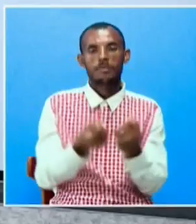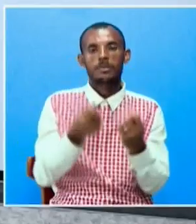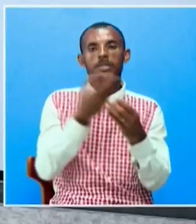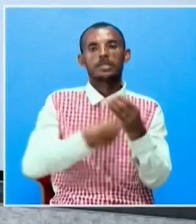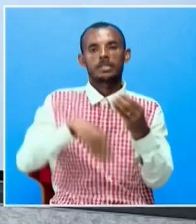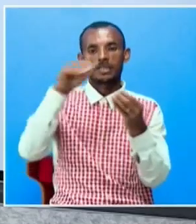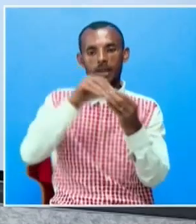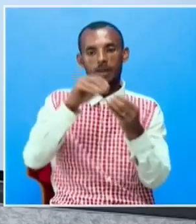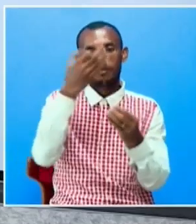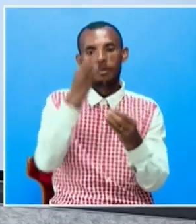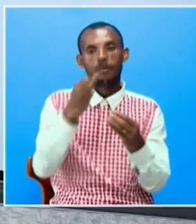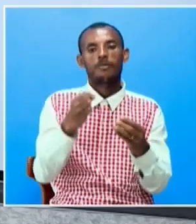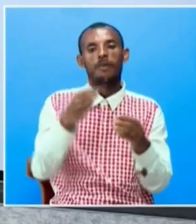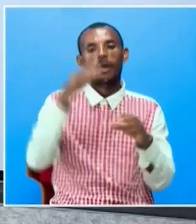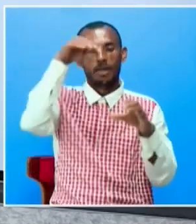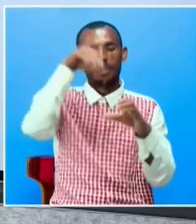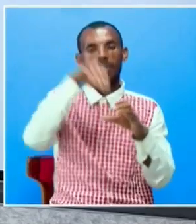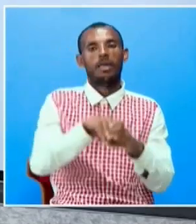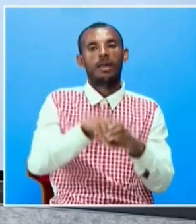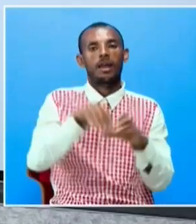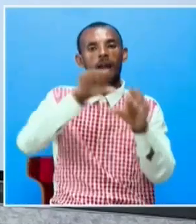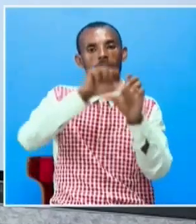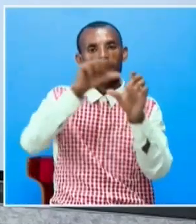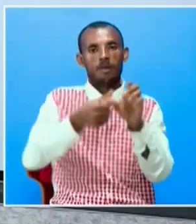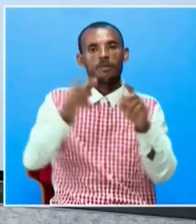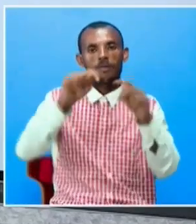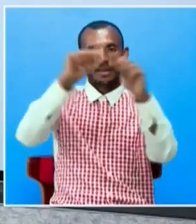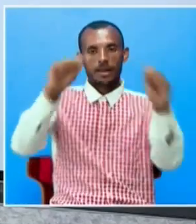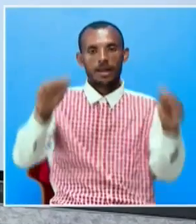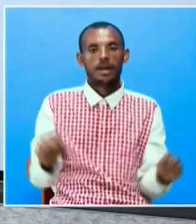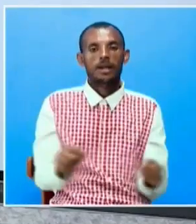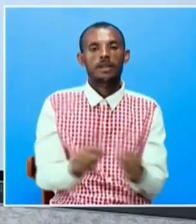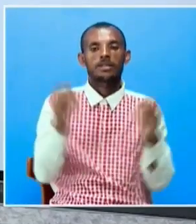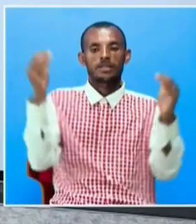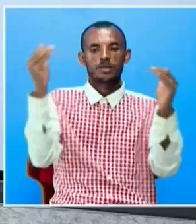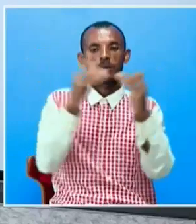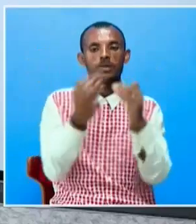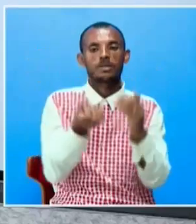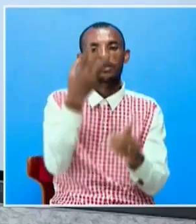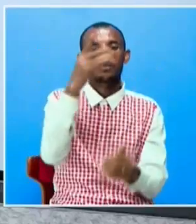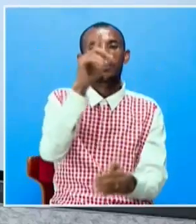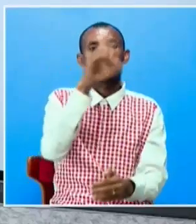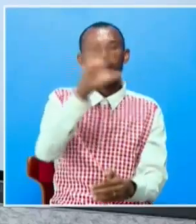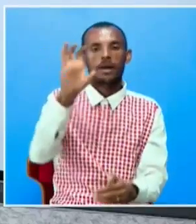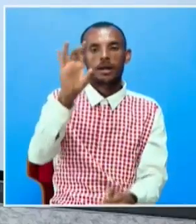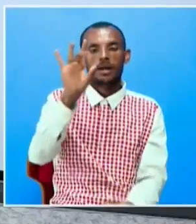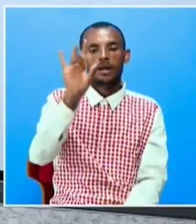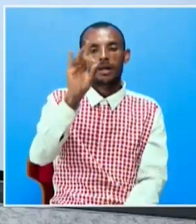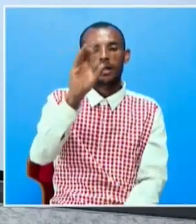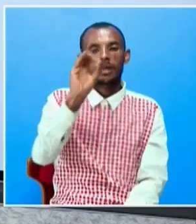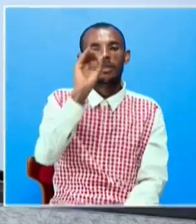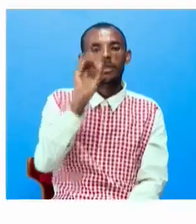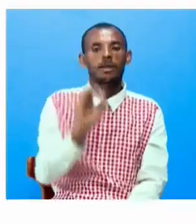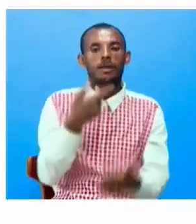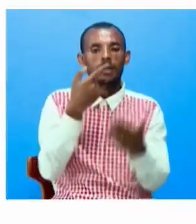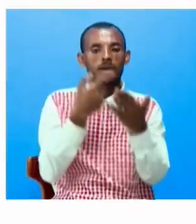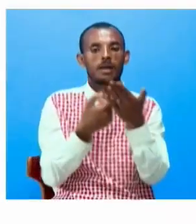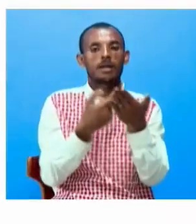of interior angles of the triangle gives you 180 degrees. Therefore,